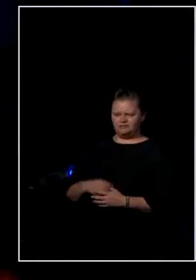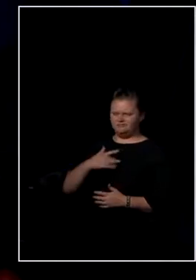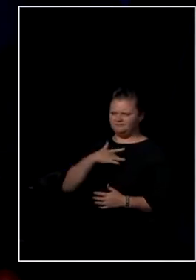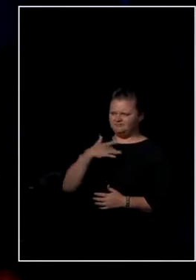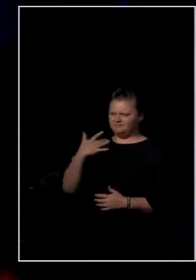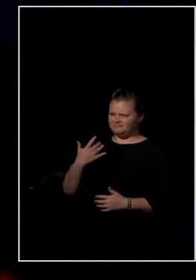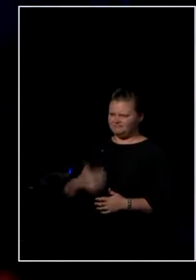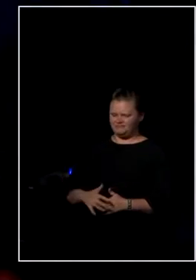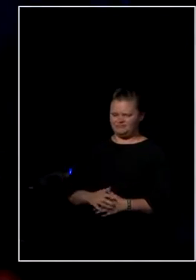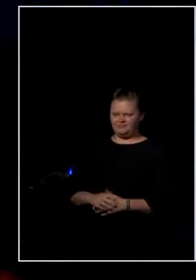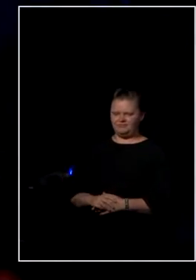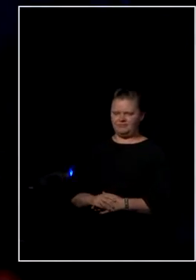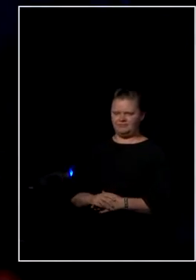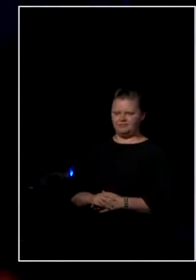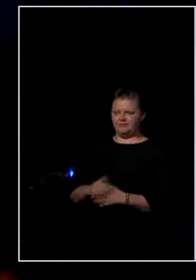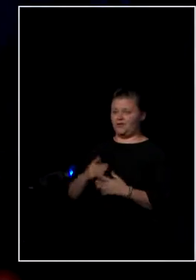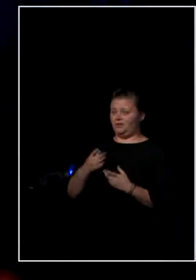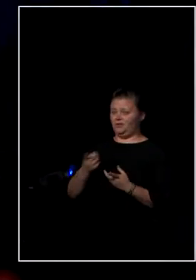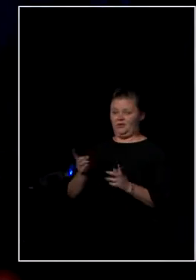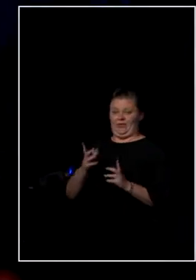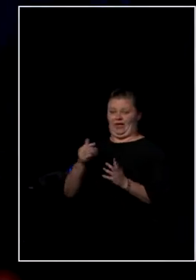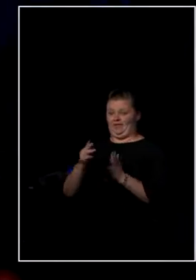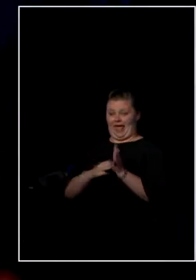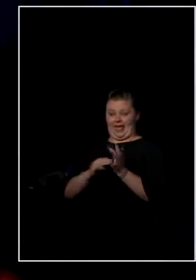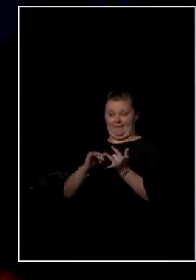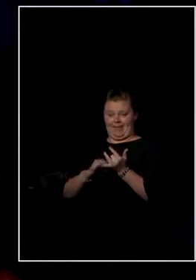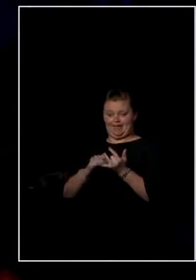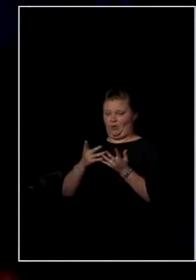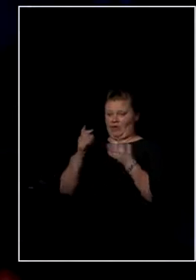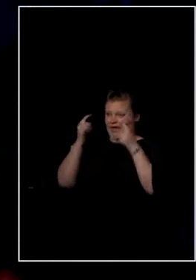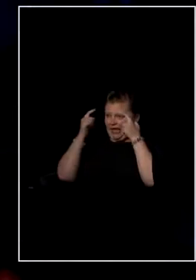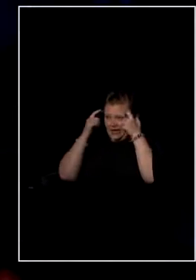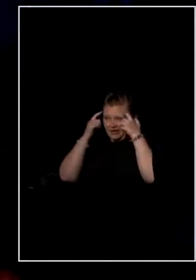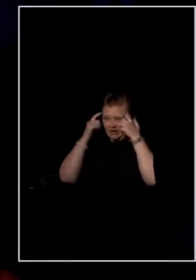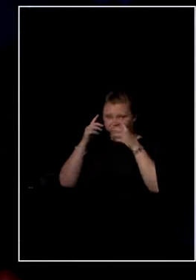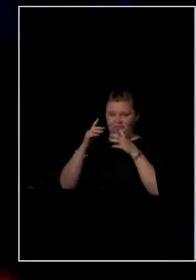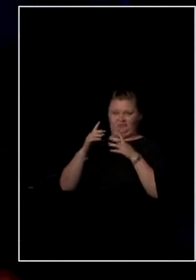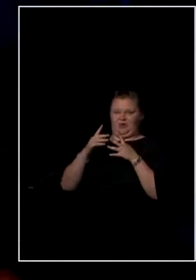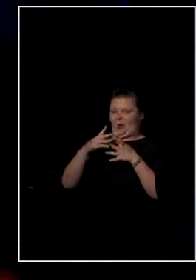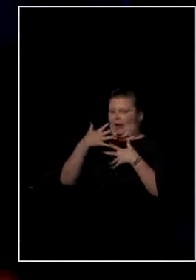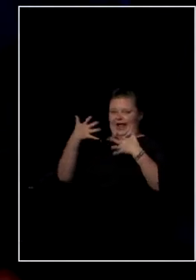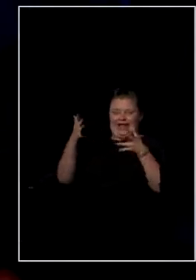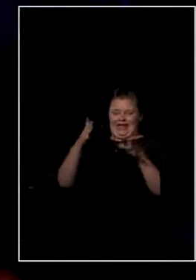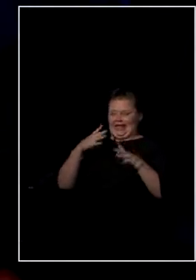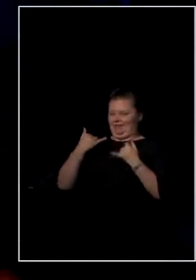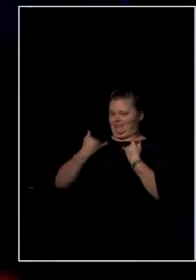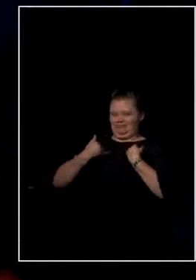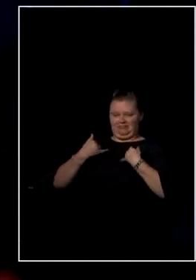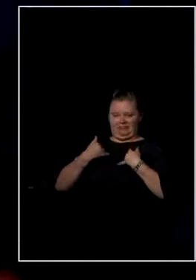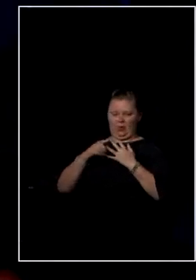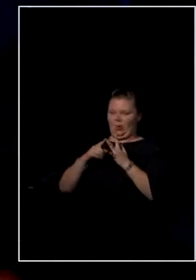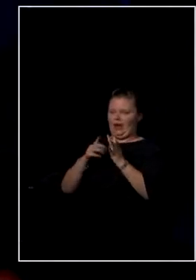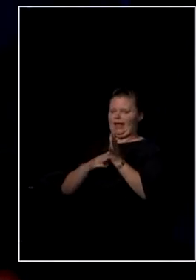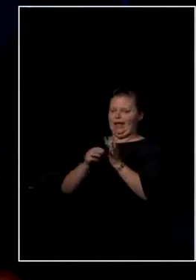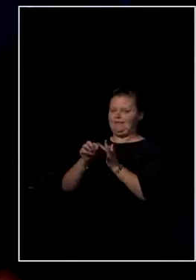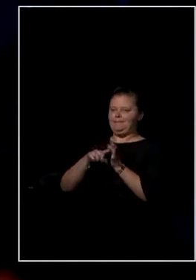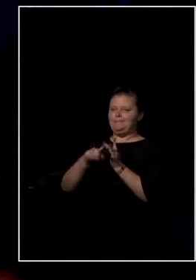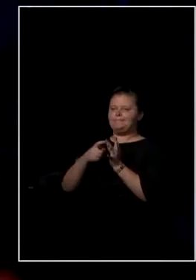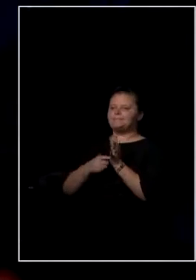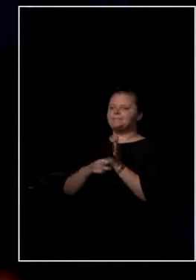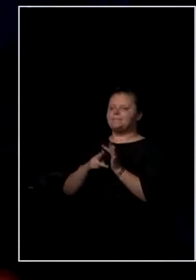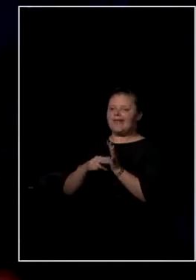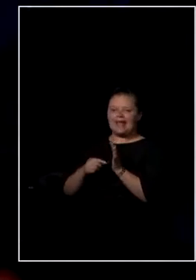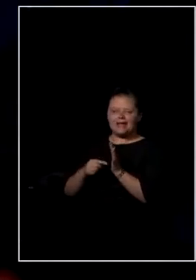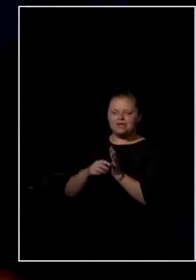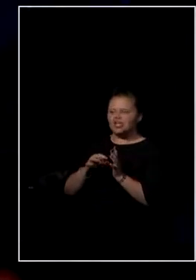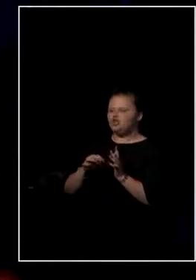to anybody with MS or a neurological condition or any other condition or disease or impairment, you don't have to identify